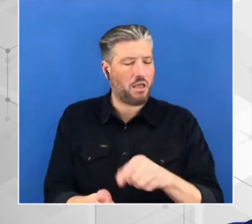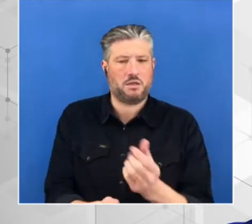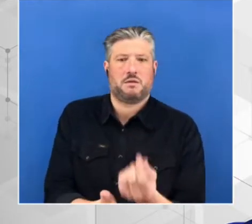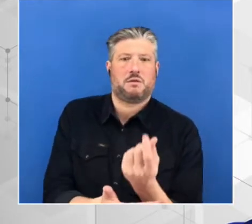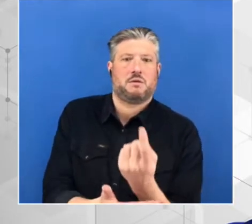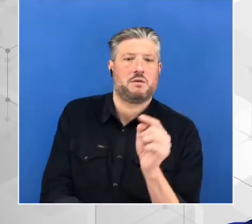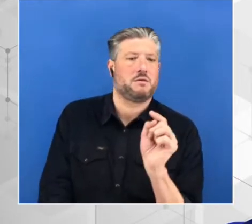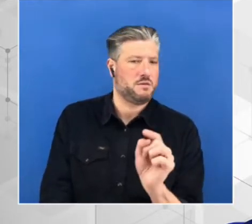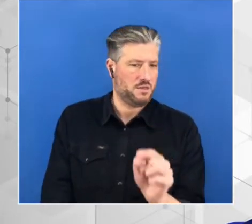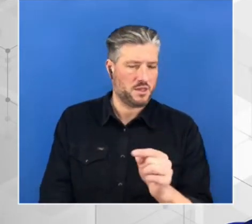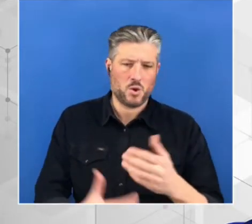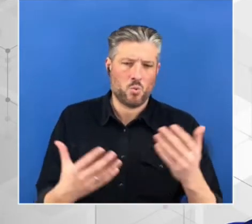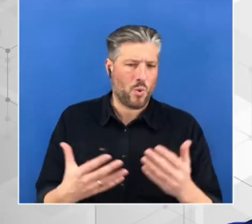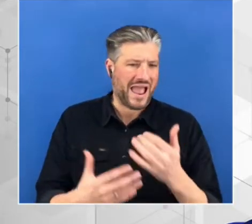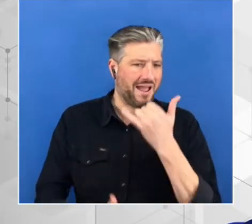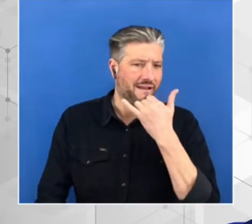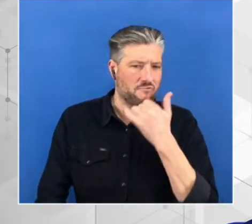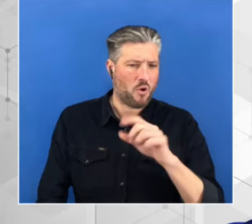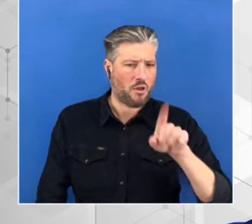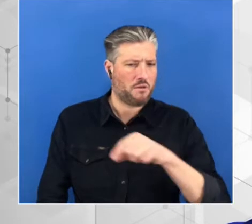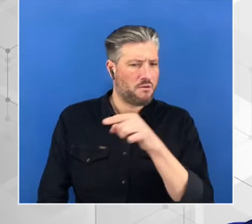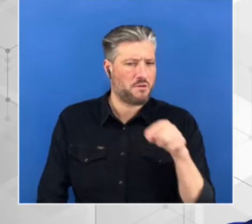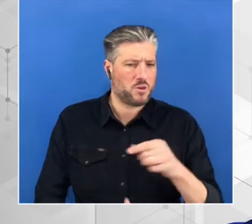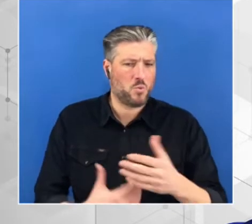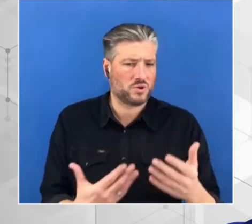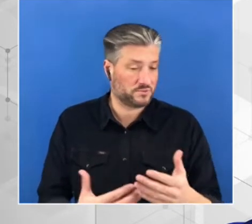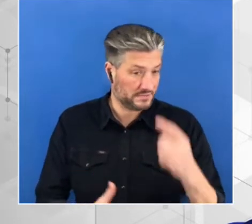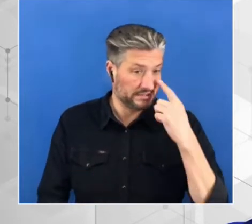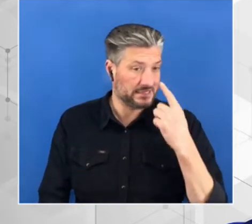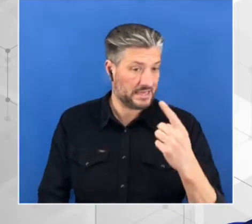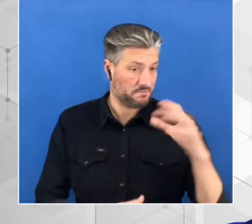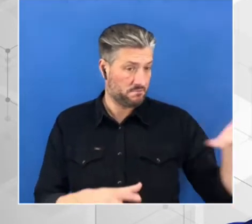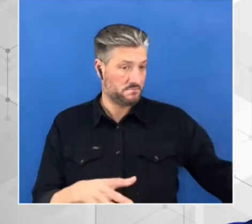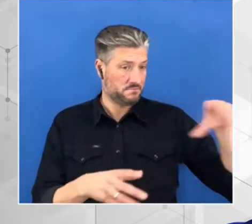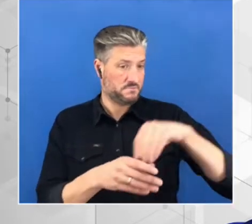inside the plugin, and you can install it directly. And